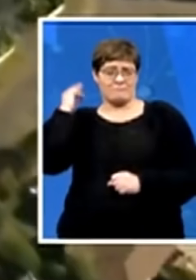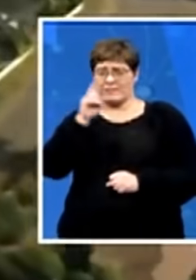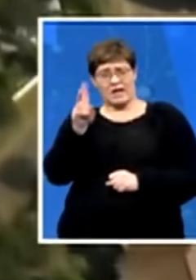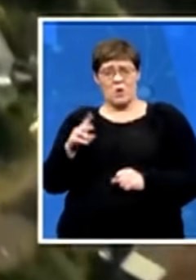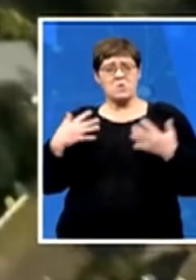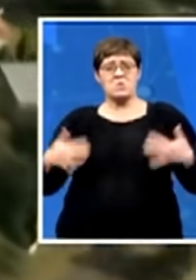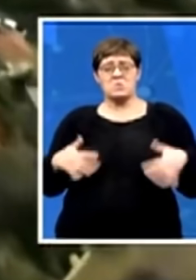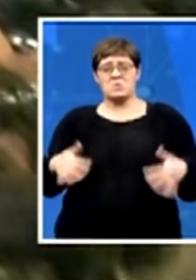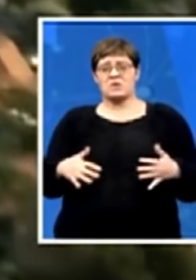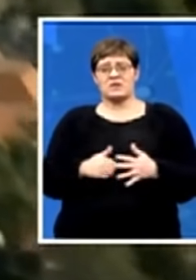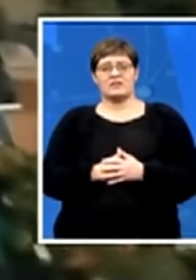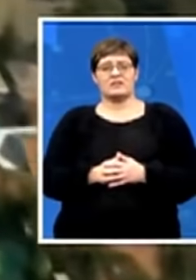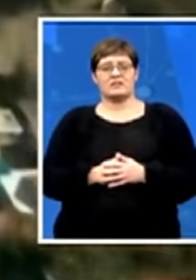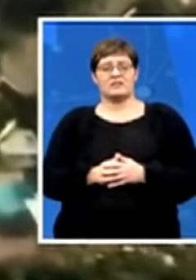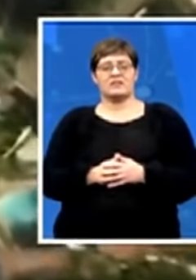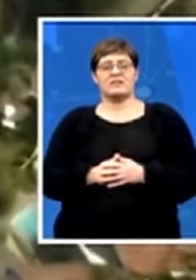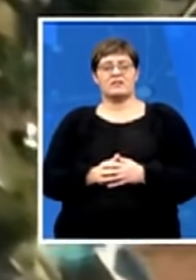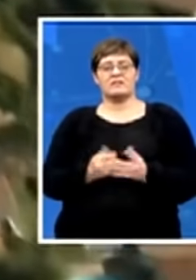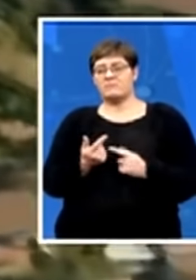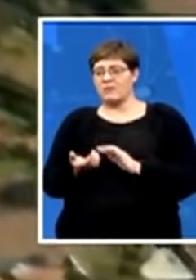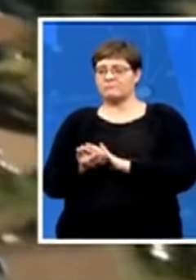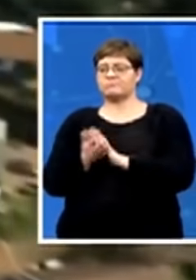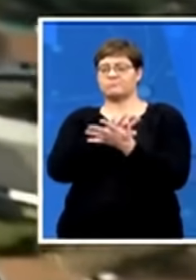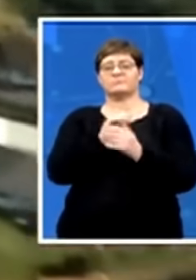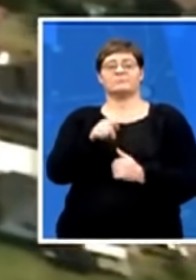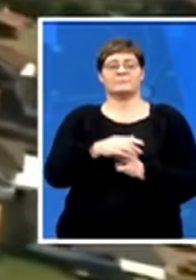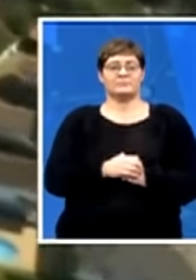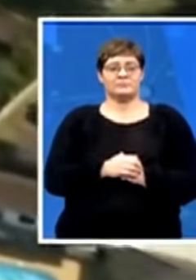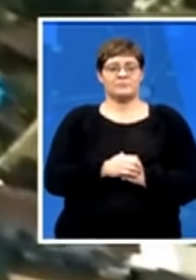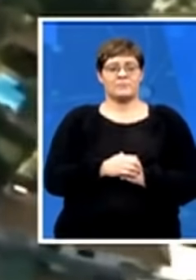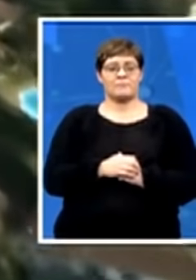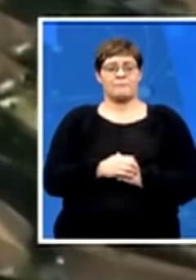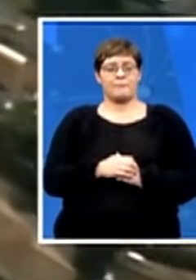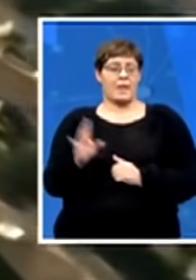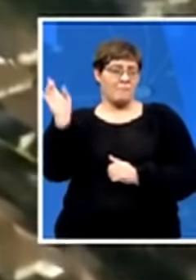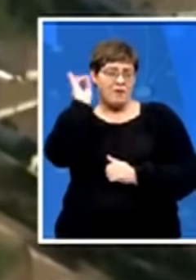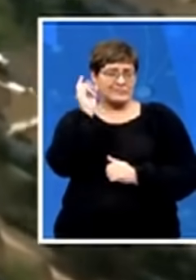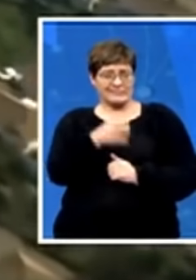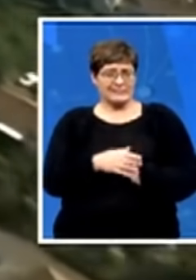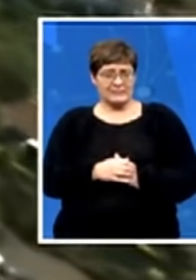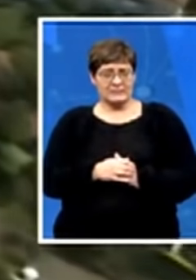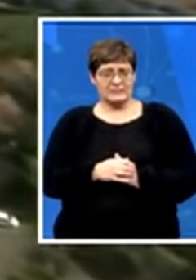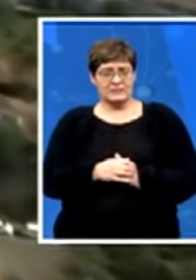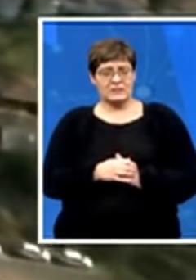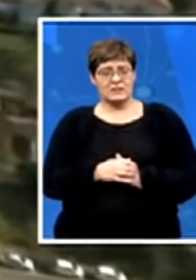totally devastating. I mean, what have you heard in terms of the scarcity of fuel in KZN?